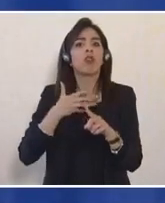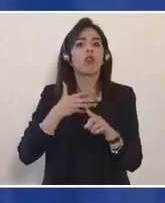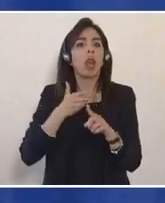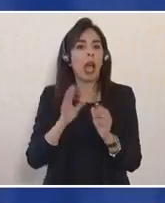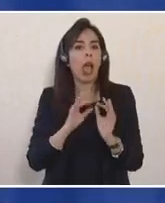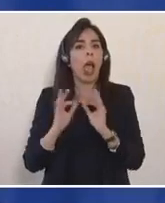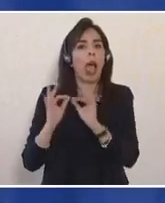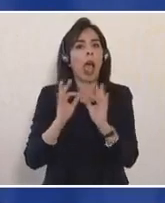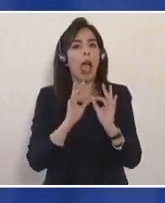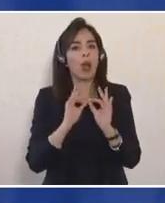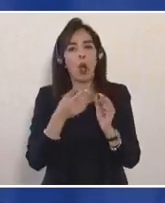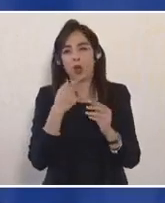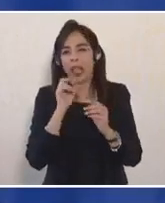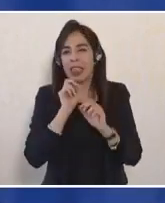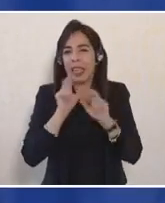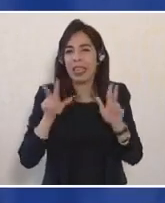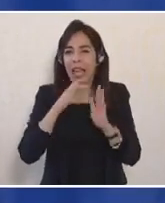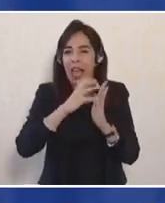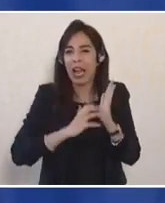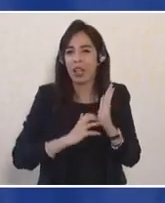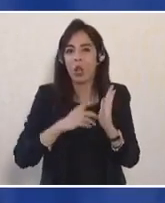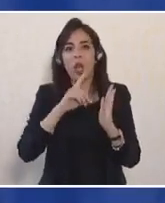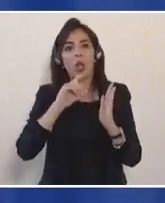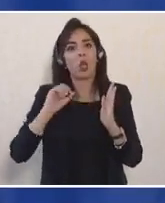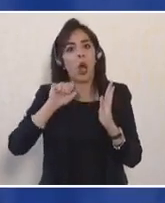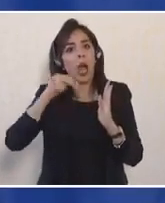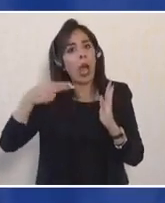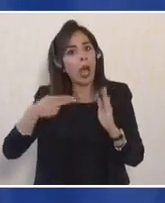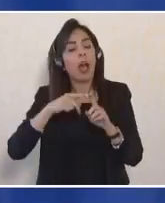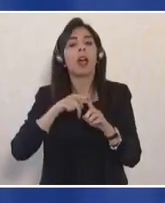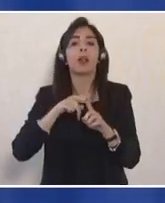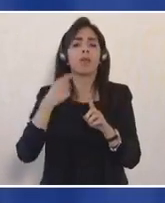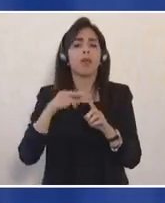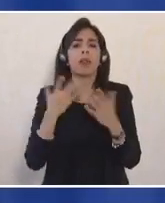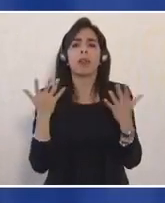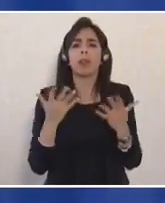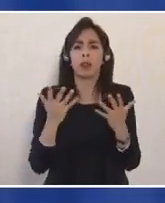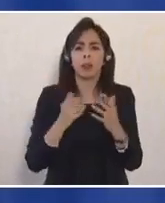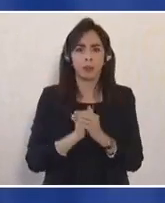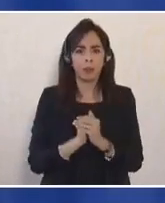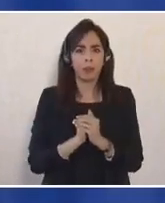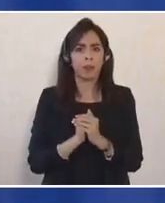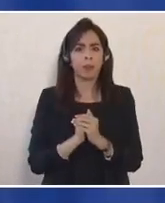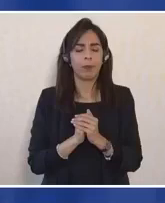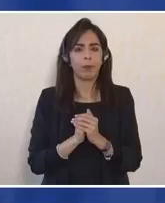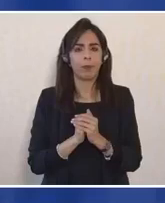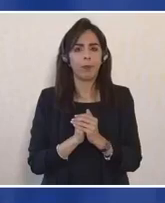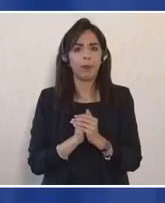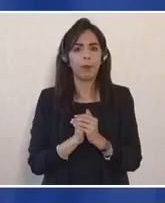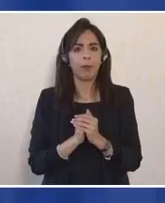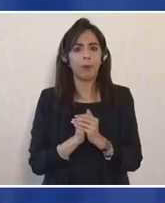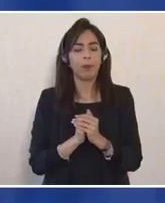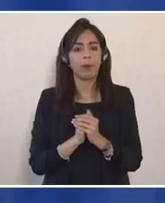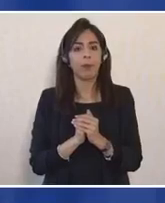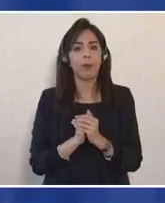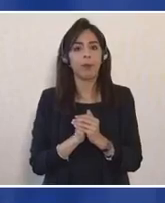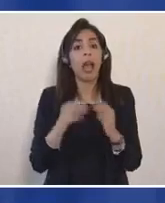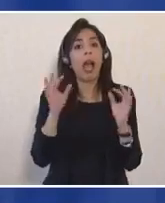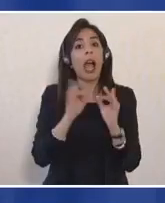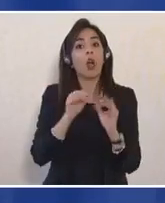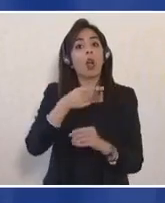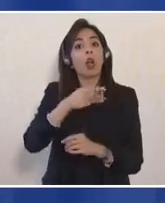about? In the TRIPS agreement is already, and in the Doha Declaration, is already today